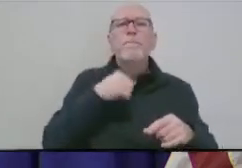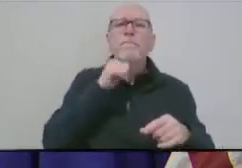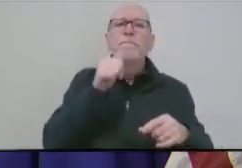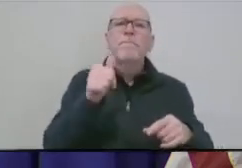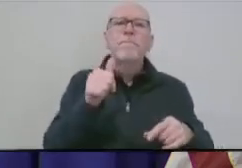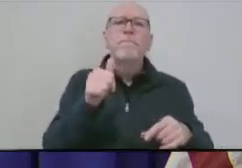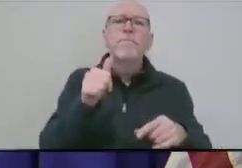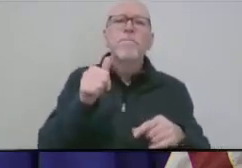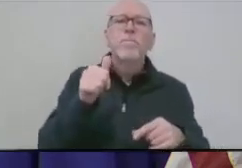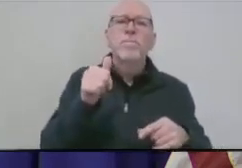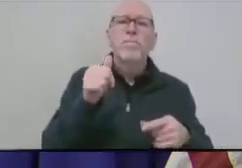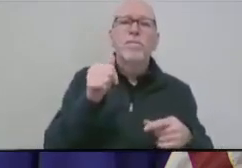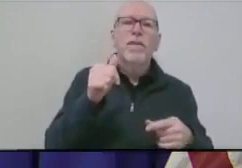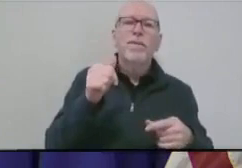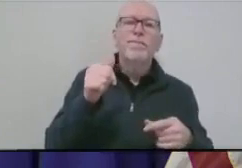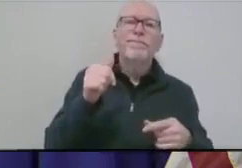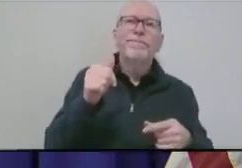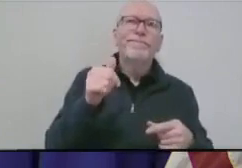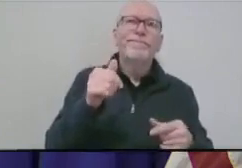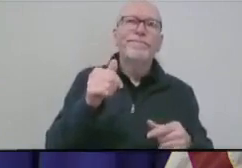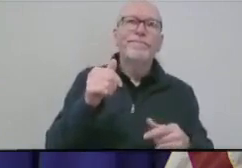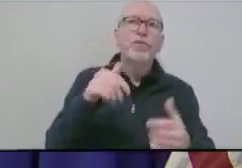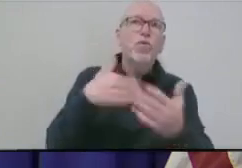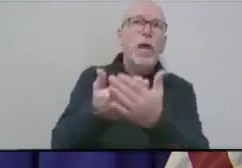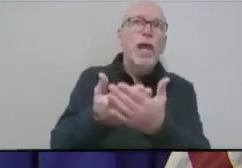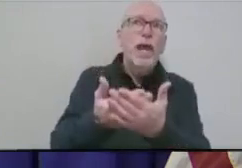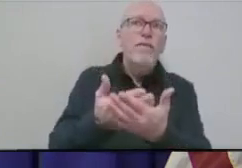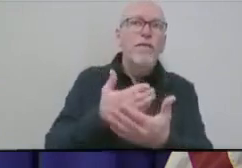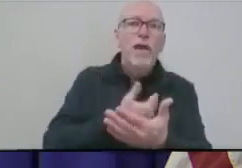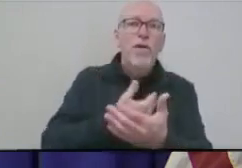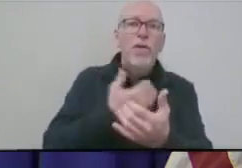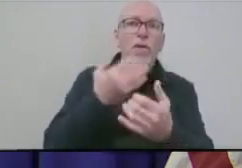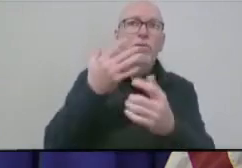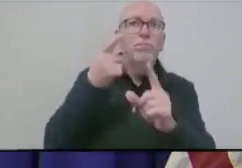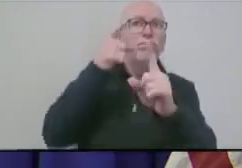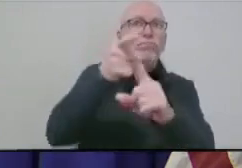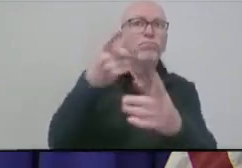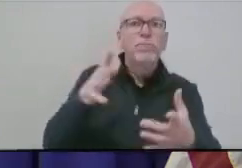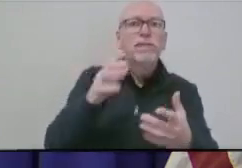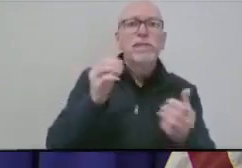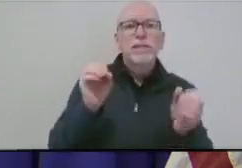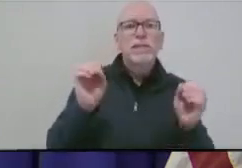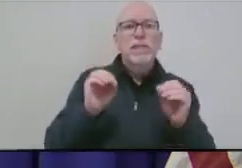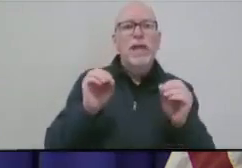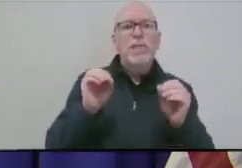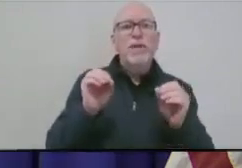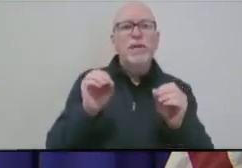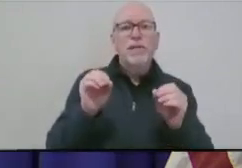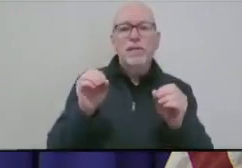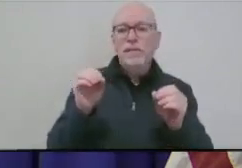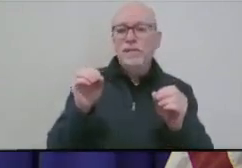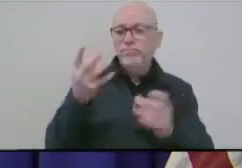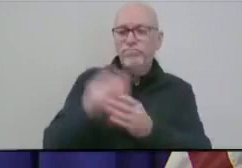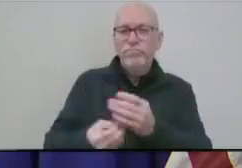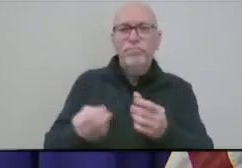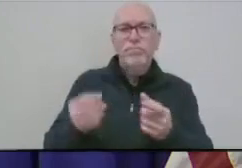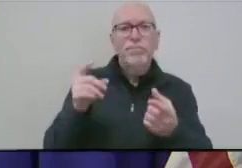we don't arrive at the final destination. Nothing is dead until sine die,